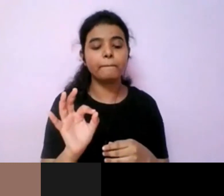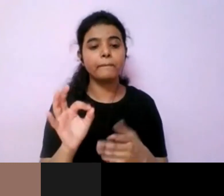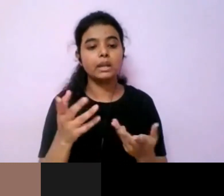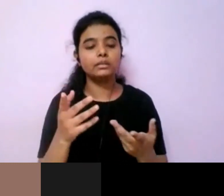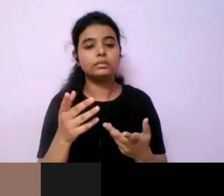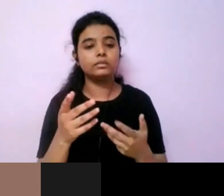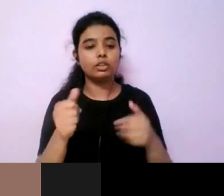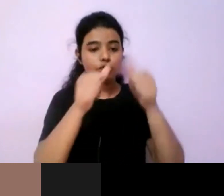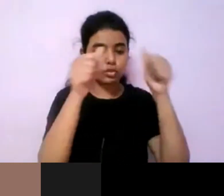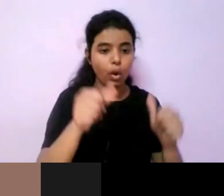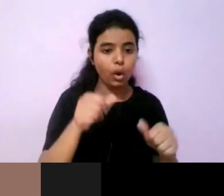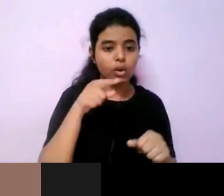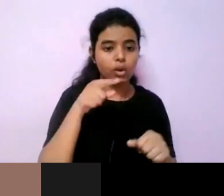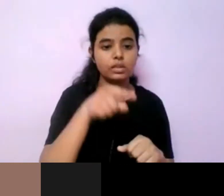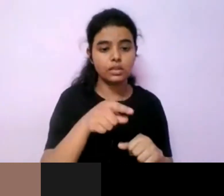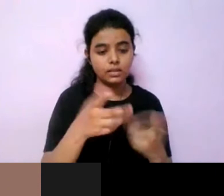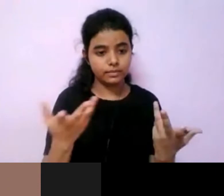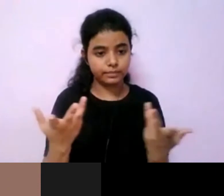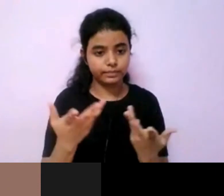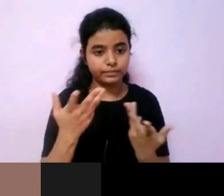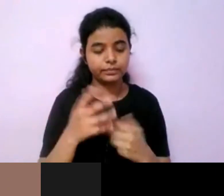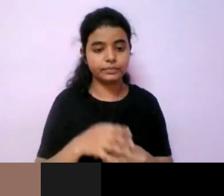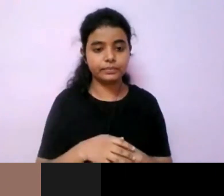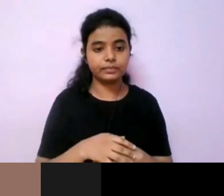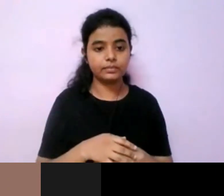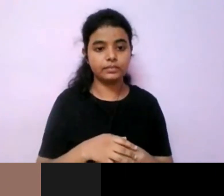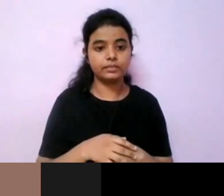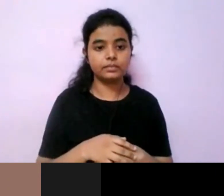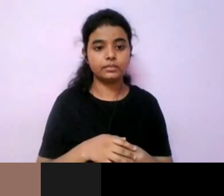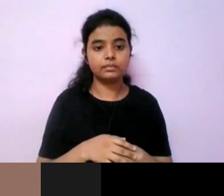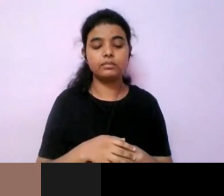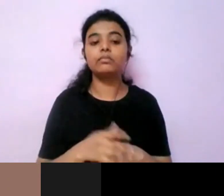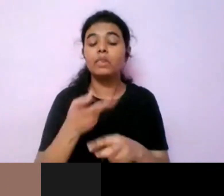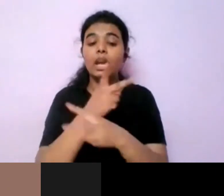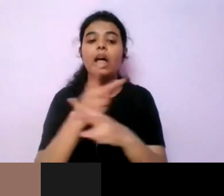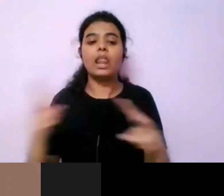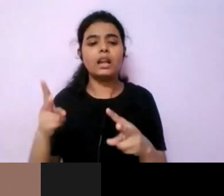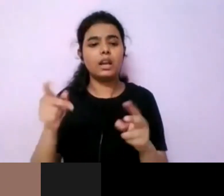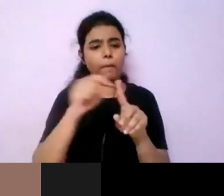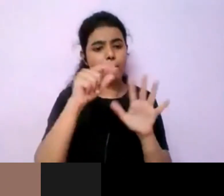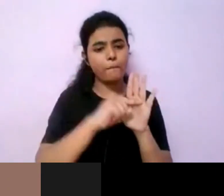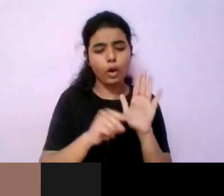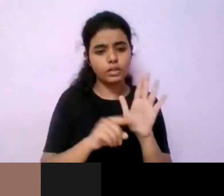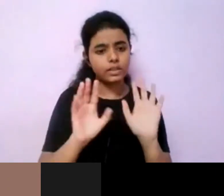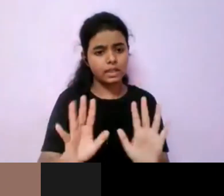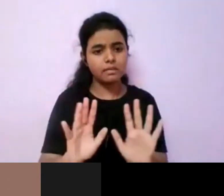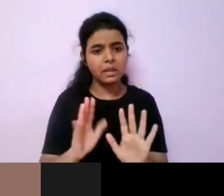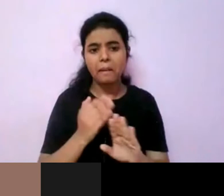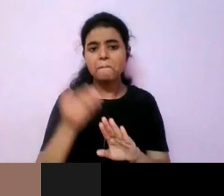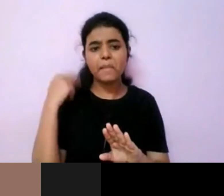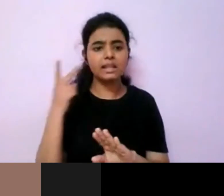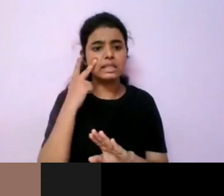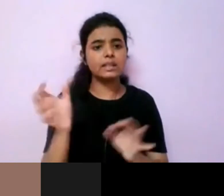I think Raewyn Connell makes the point that, there are no post-structuralist policies. We've never seen post-structuralism